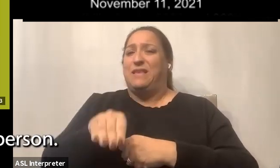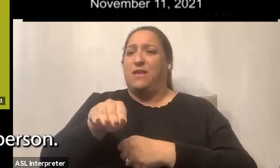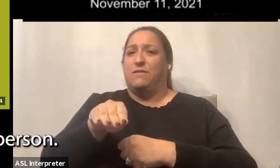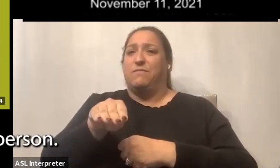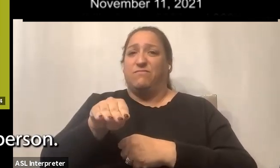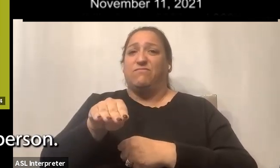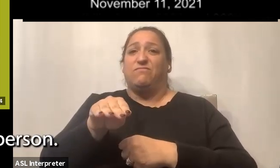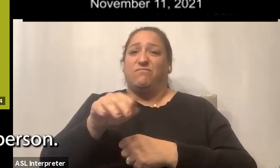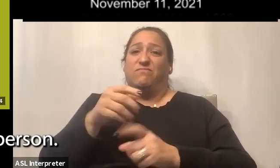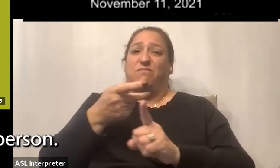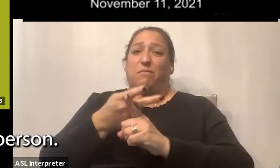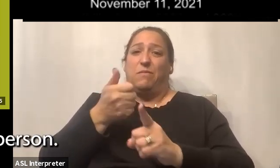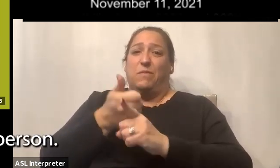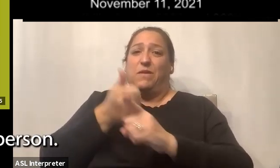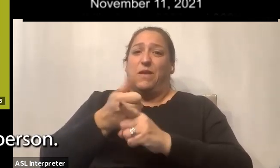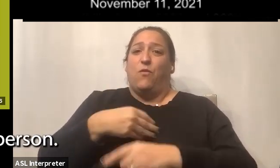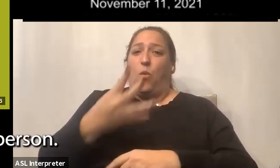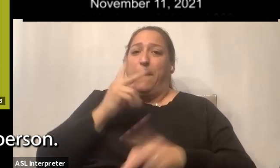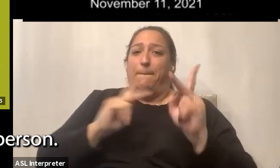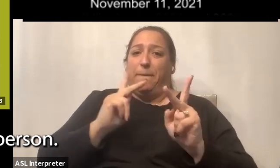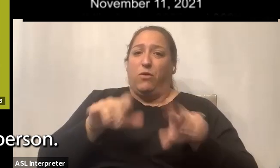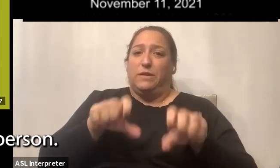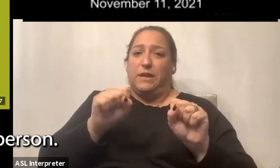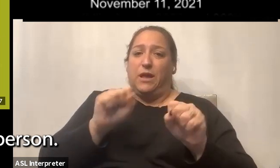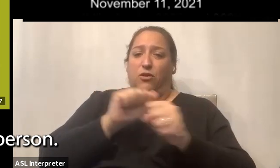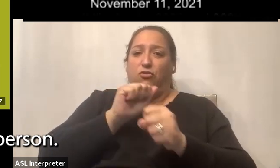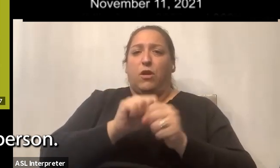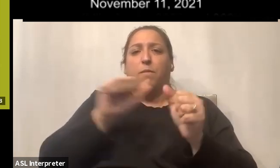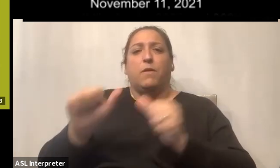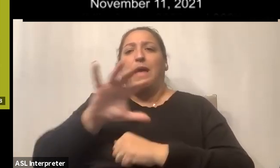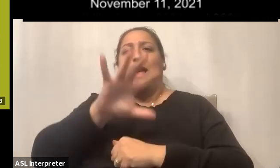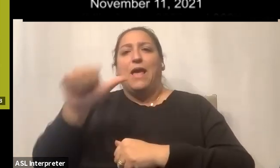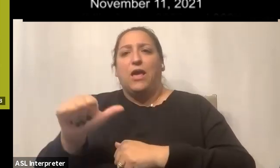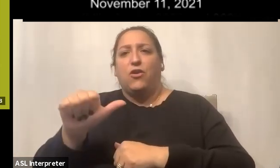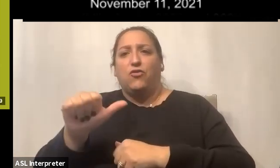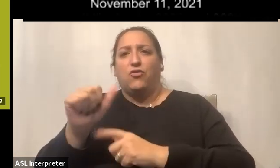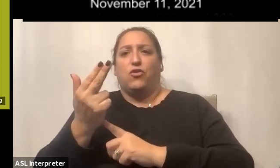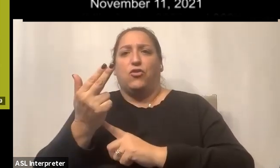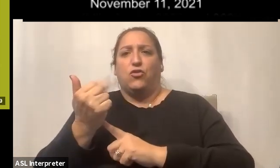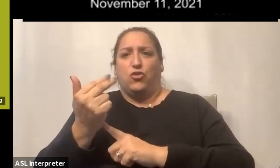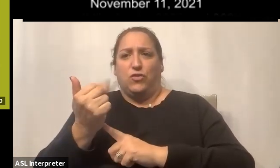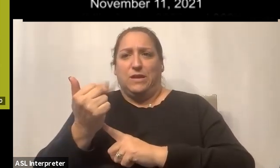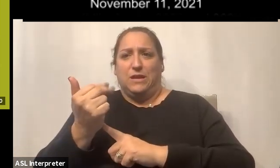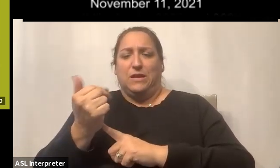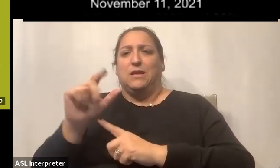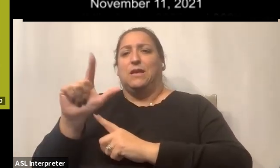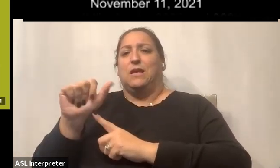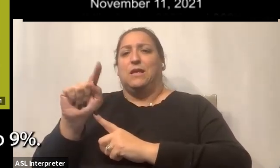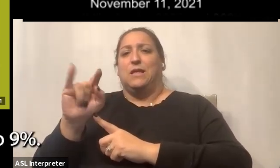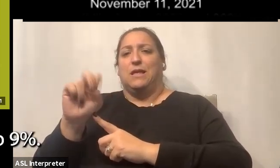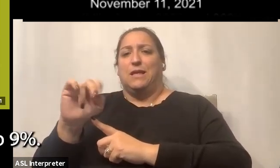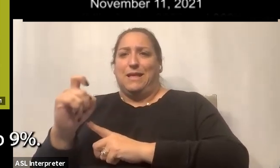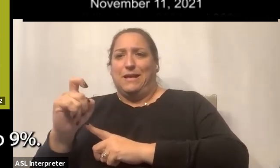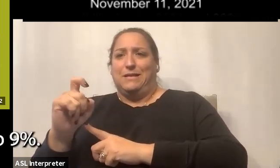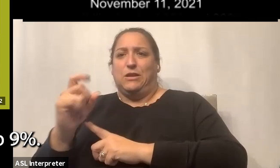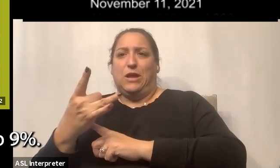by white folks, whereas Asian folks take up 13%, Latinx folks take up 8%,